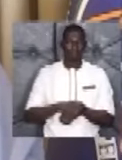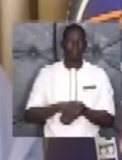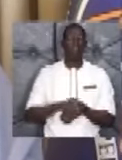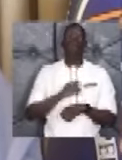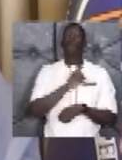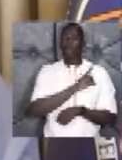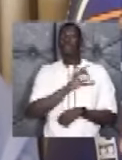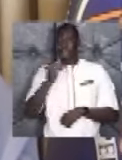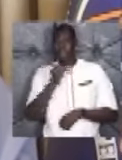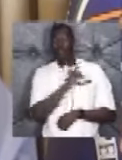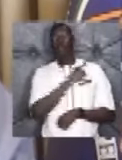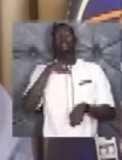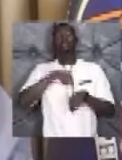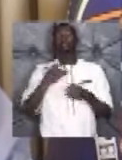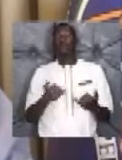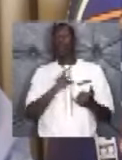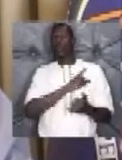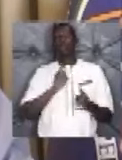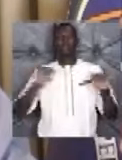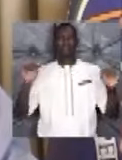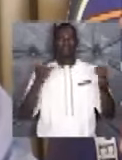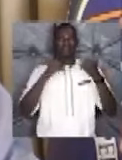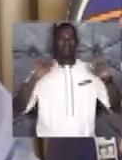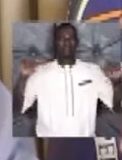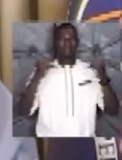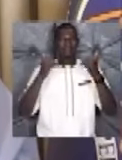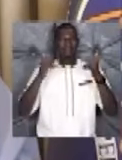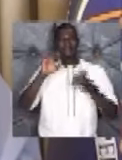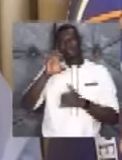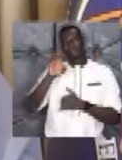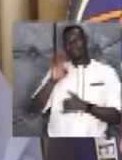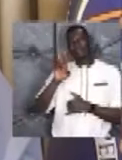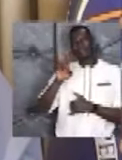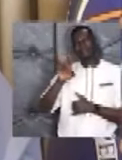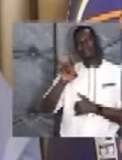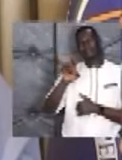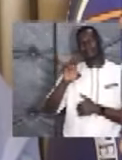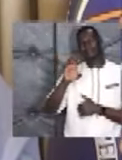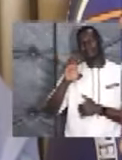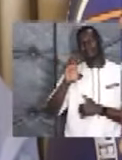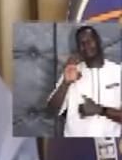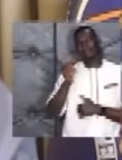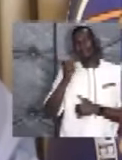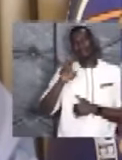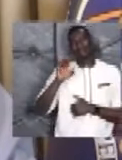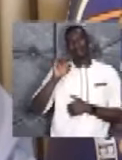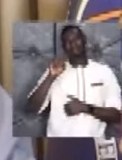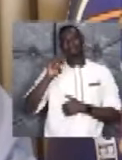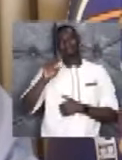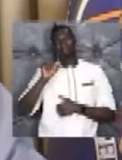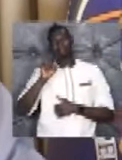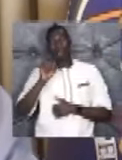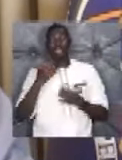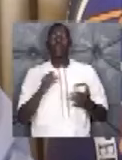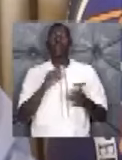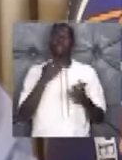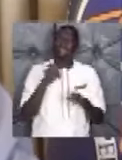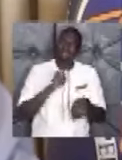while we celebrate Christmas this year, we relieve from COVID-19.